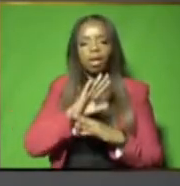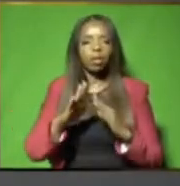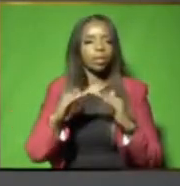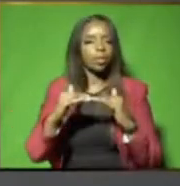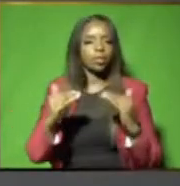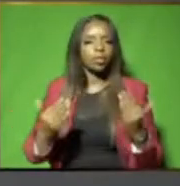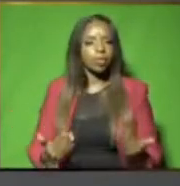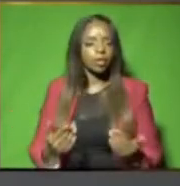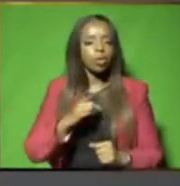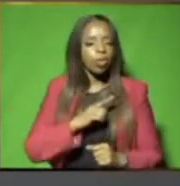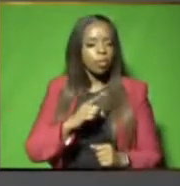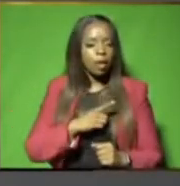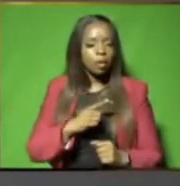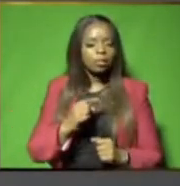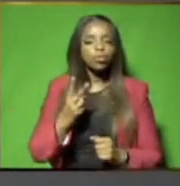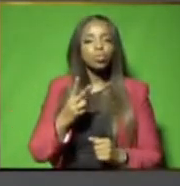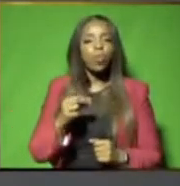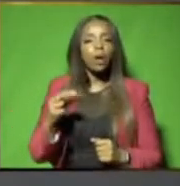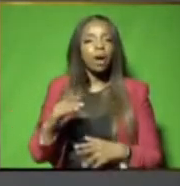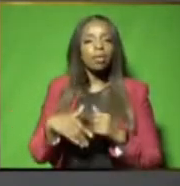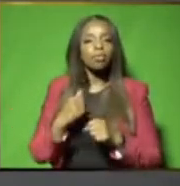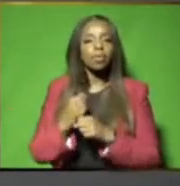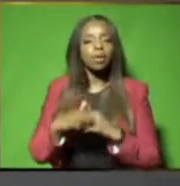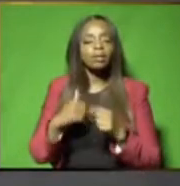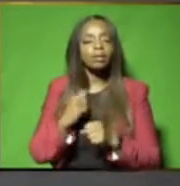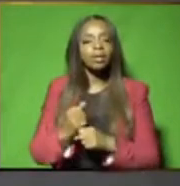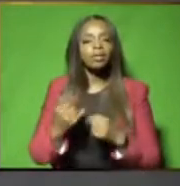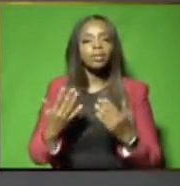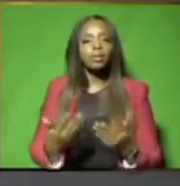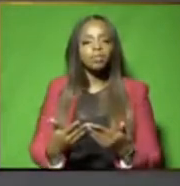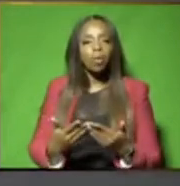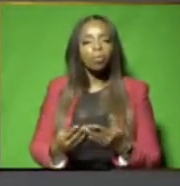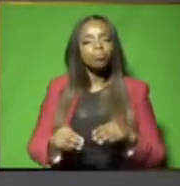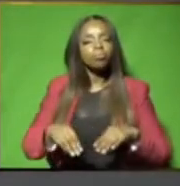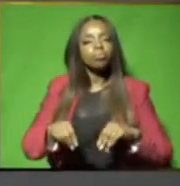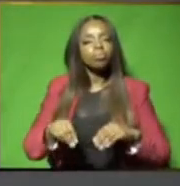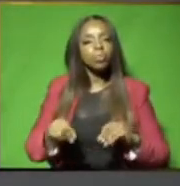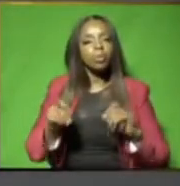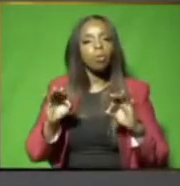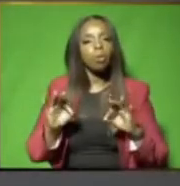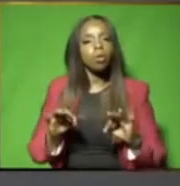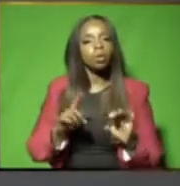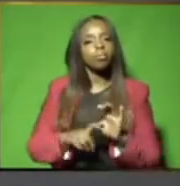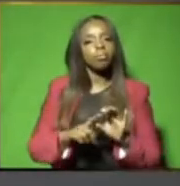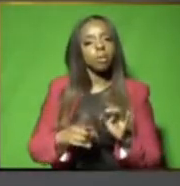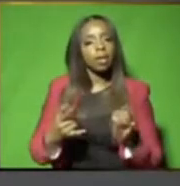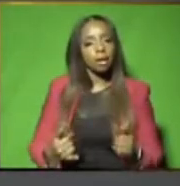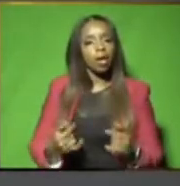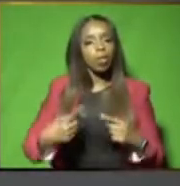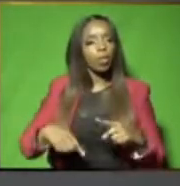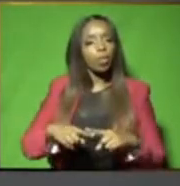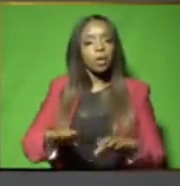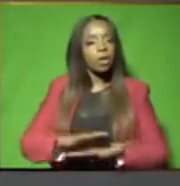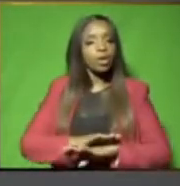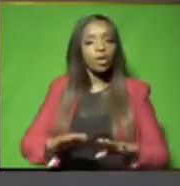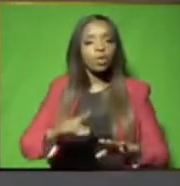of quality coal beneath our soil, it would be economically suicidal for us not to use